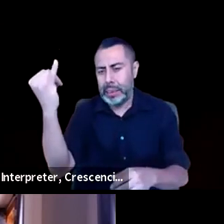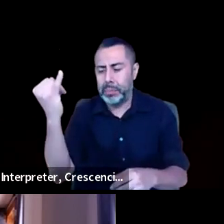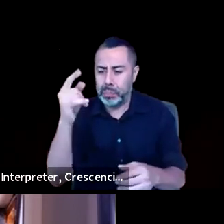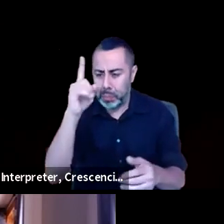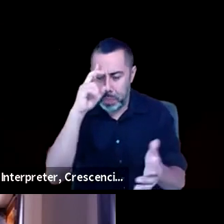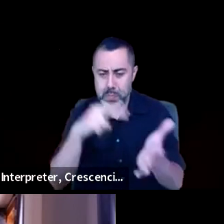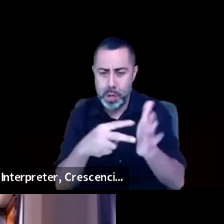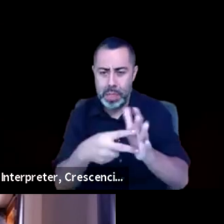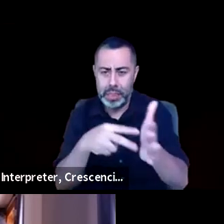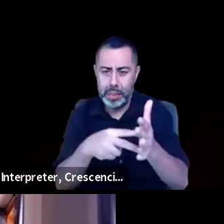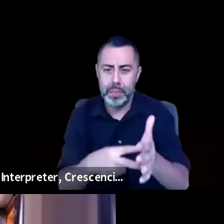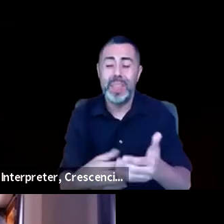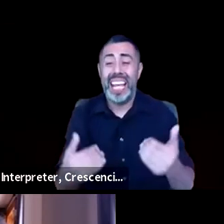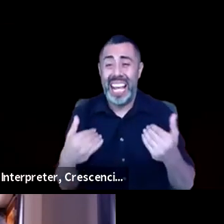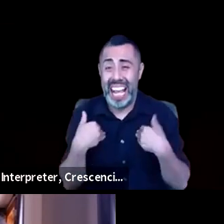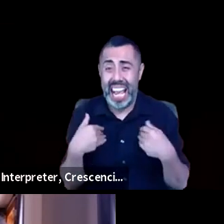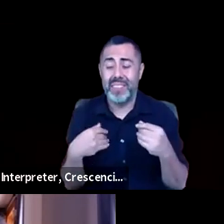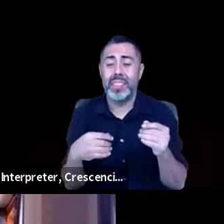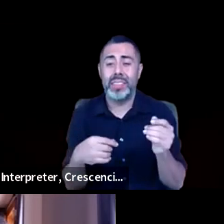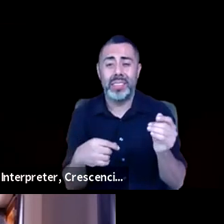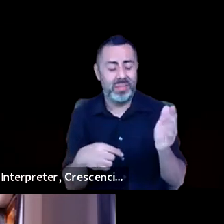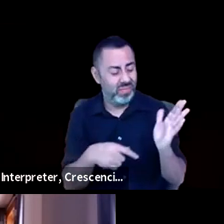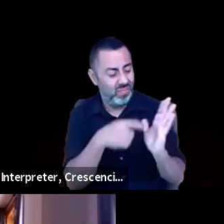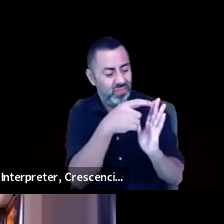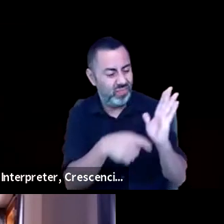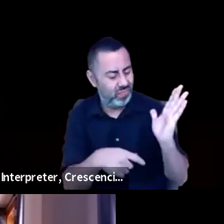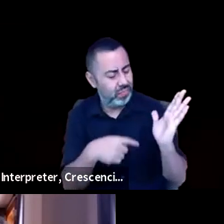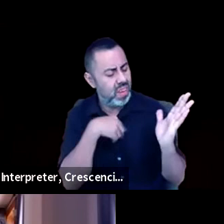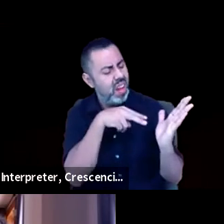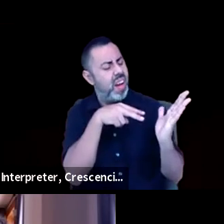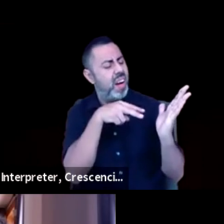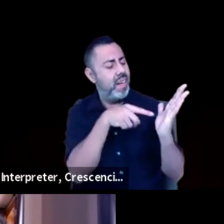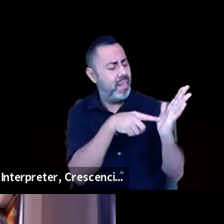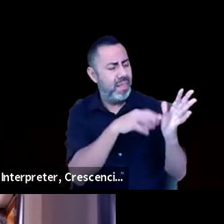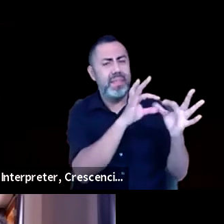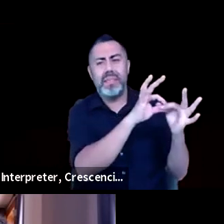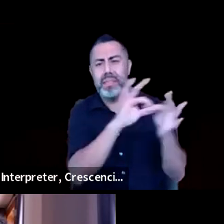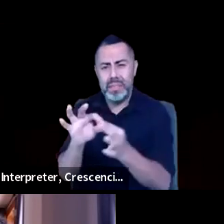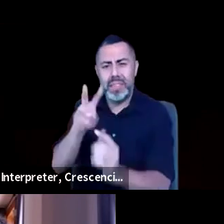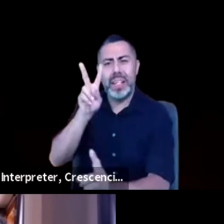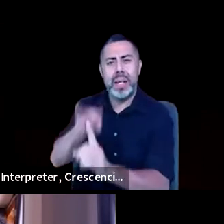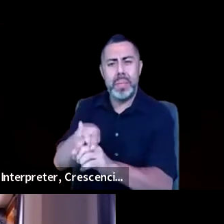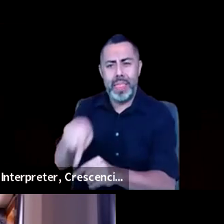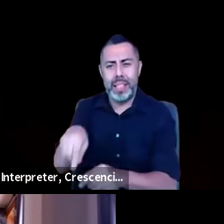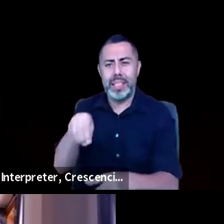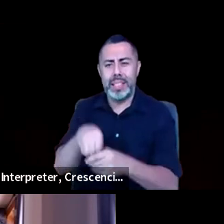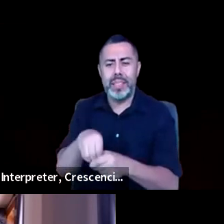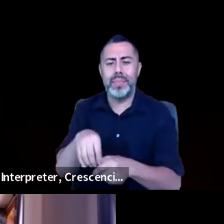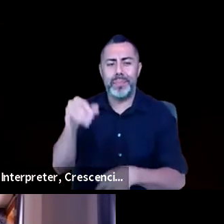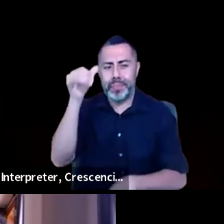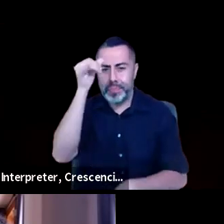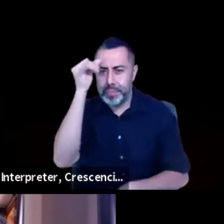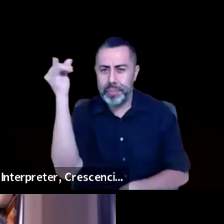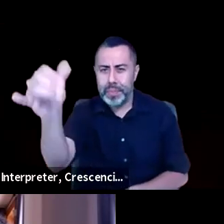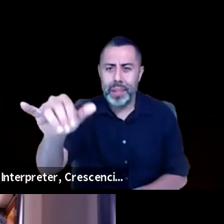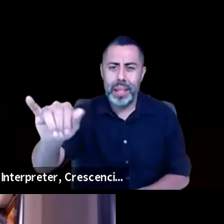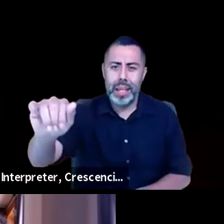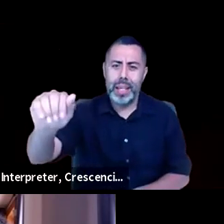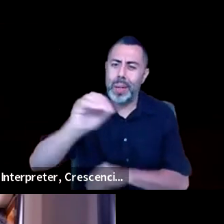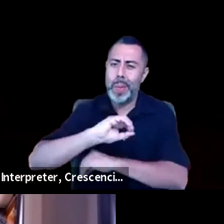And there was this passage that I thought I think was relevant to this conversation in The Infinite Game that I wanted to, pardon